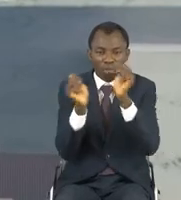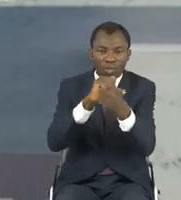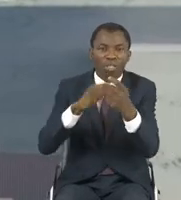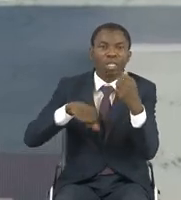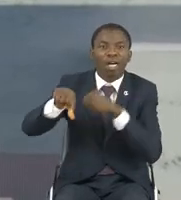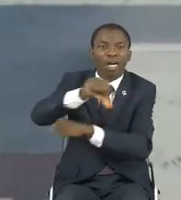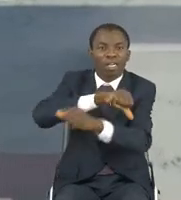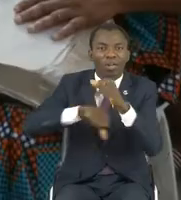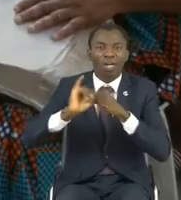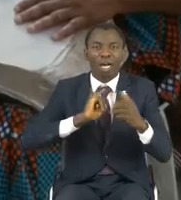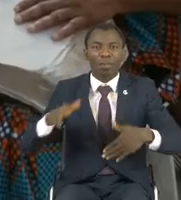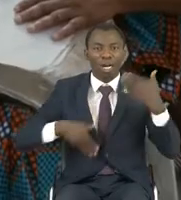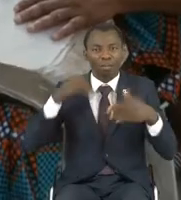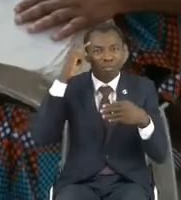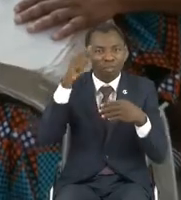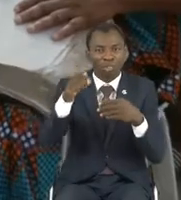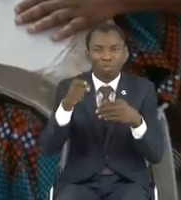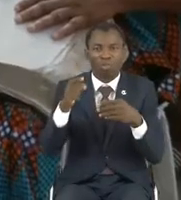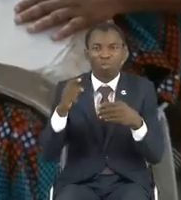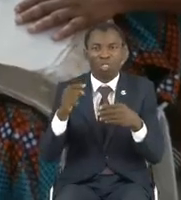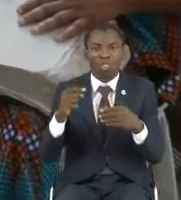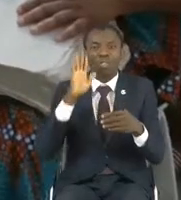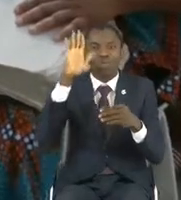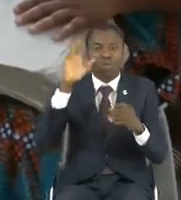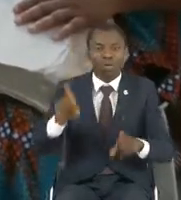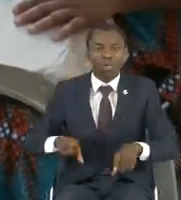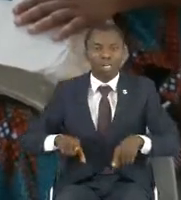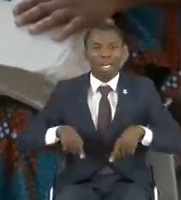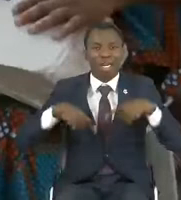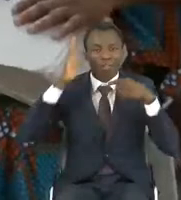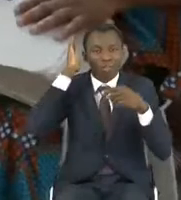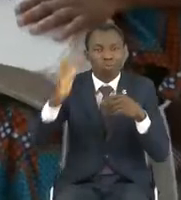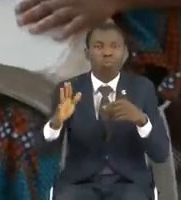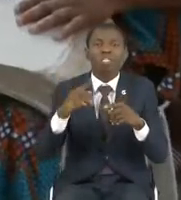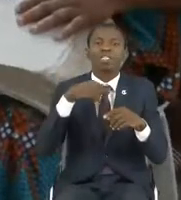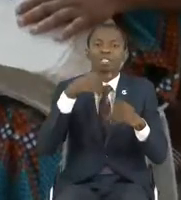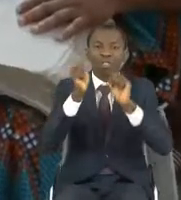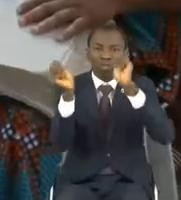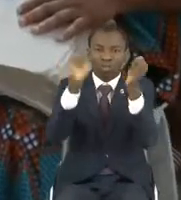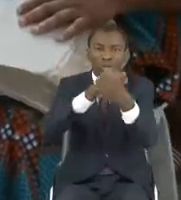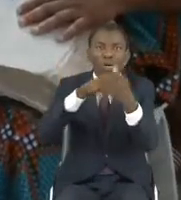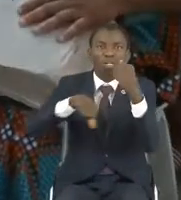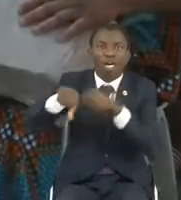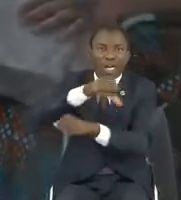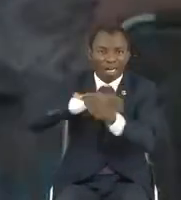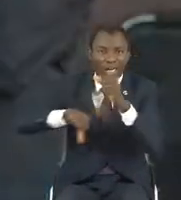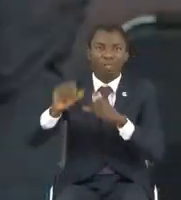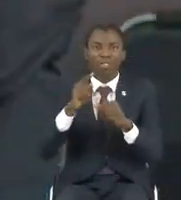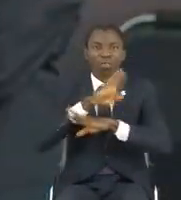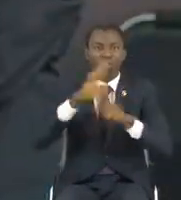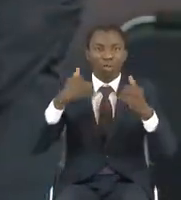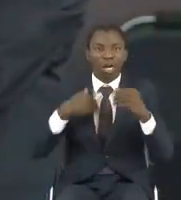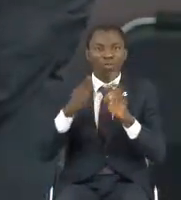I'm happy for you. Your life will turn around. You don't have to know and